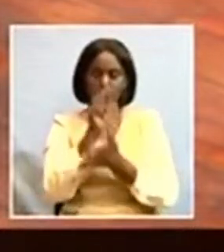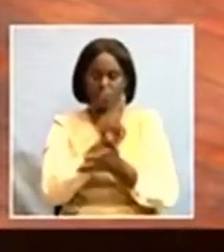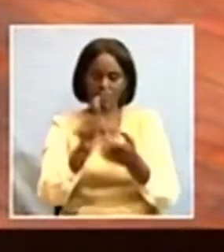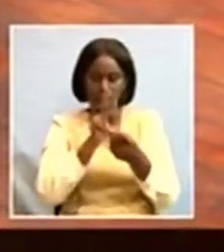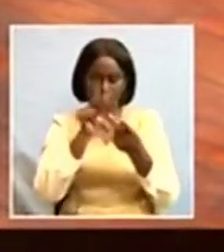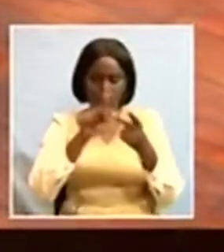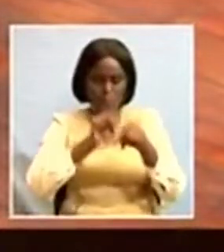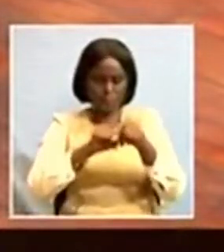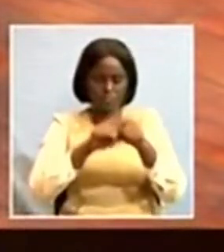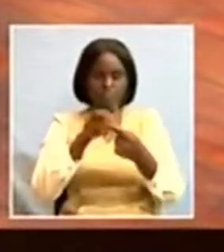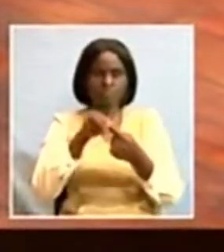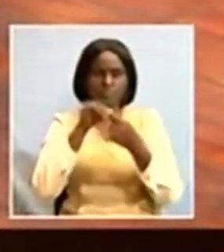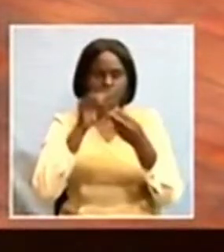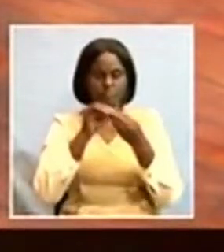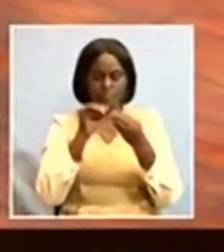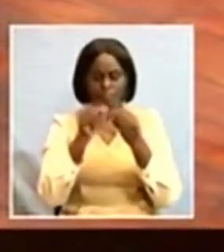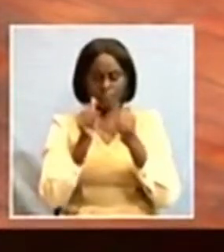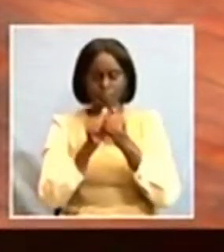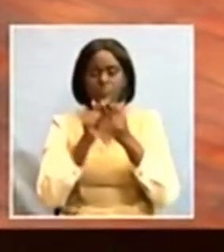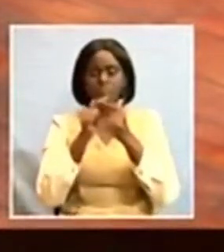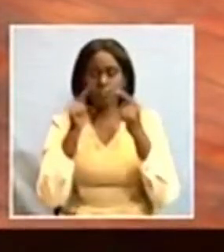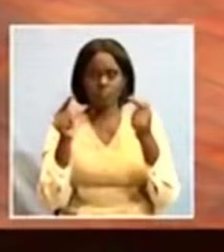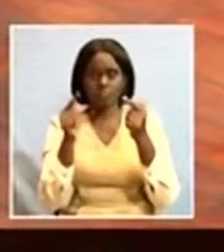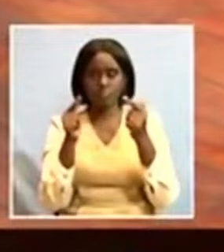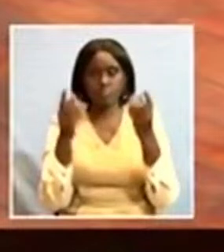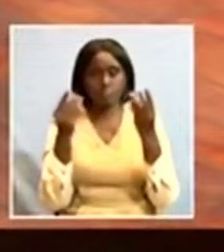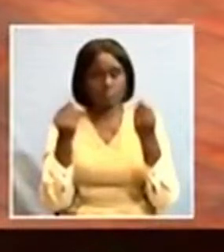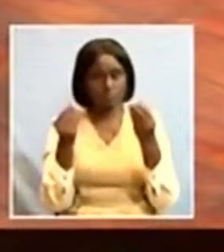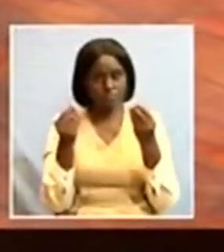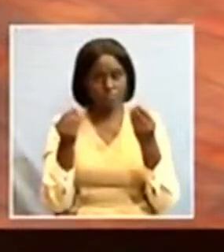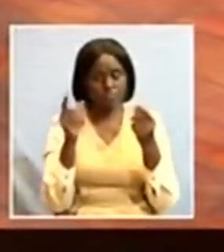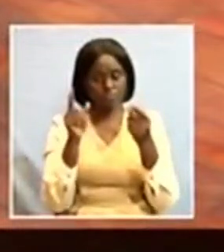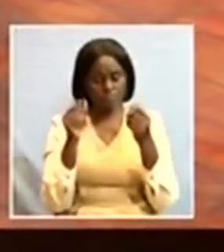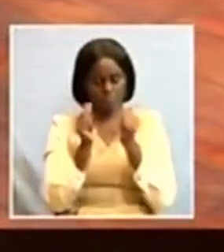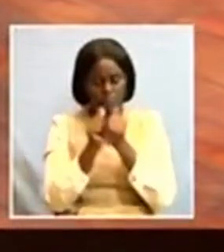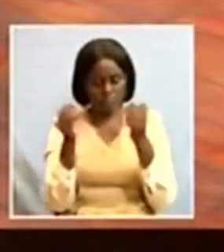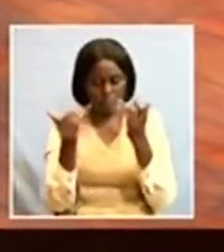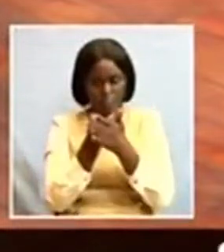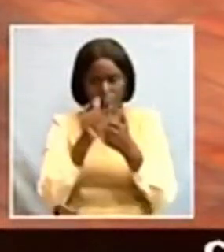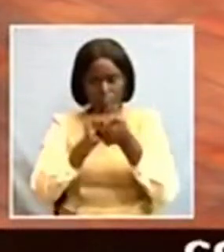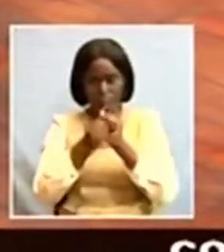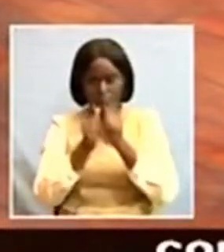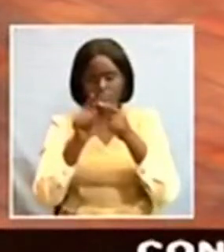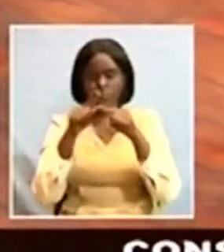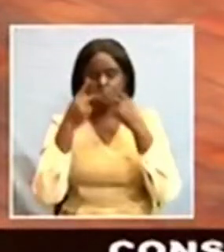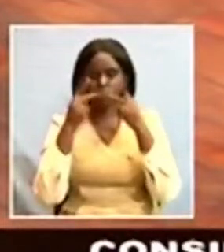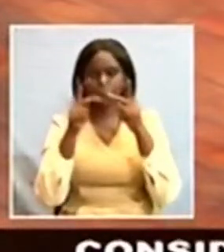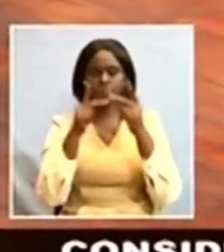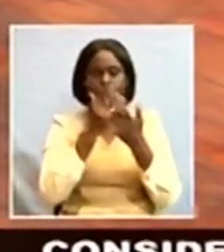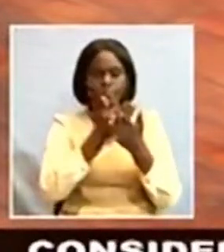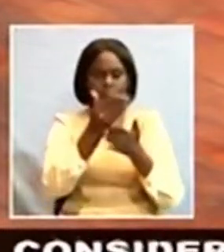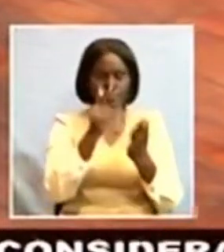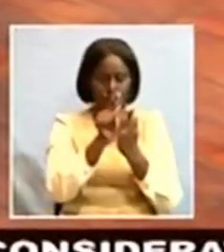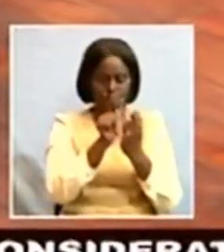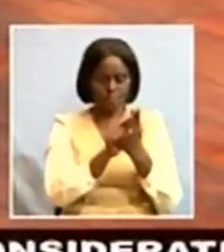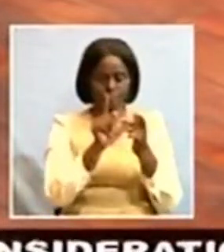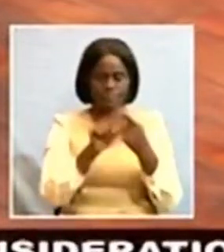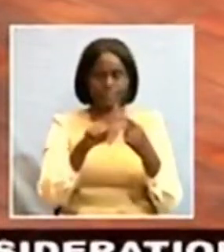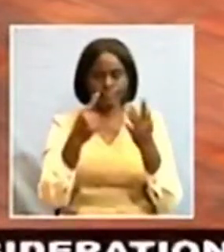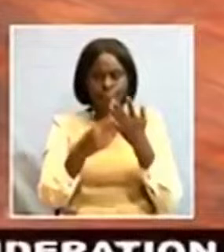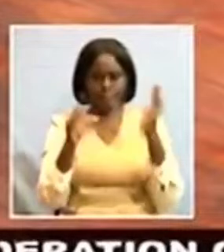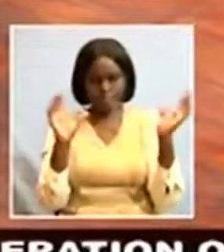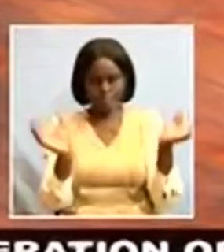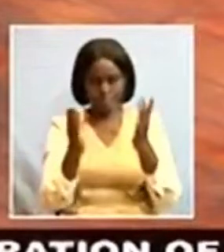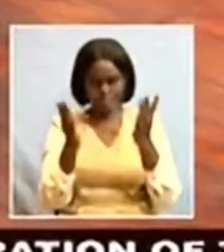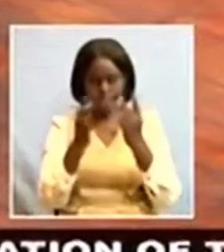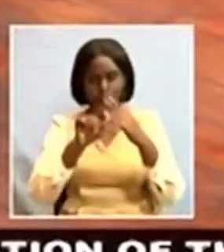time, especially with the latest amendment to the Public Procurement Act that encourages